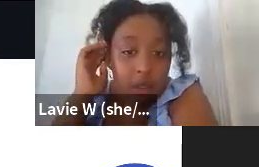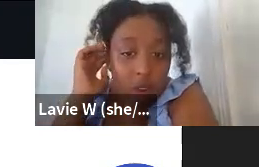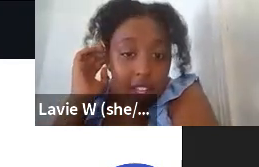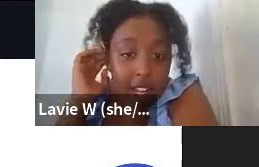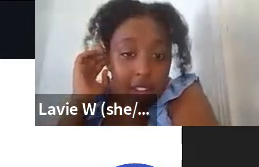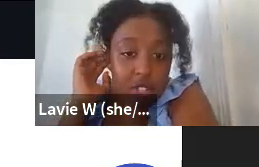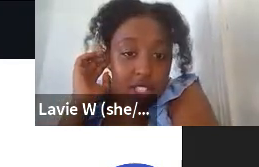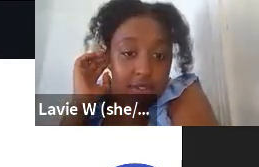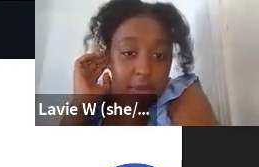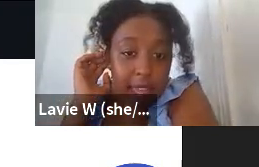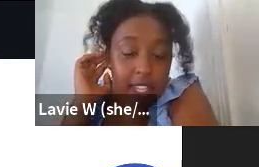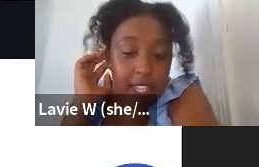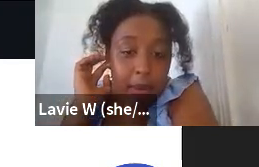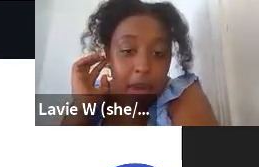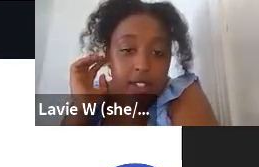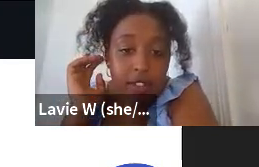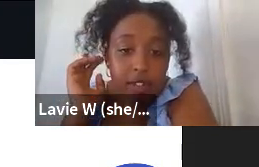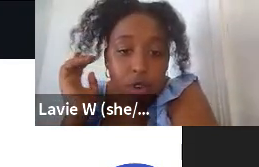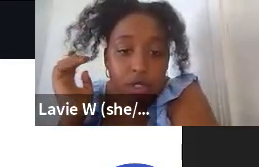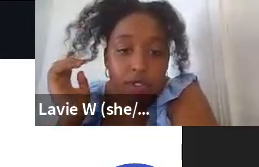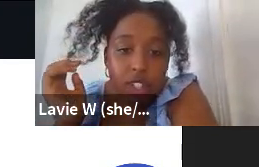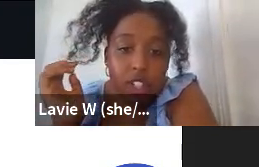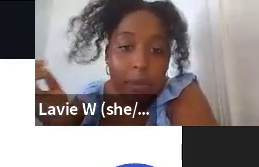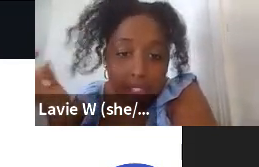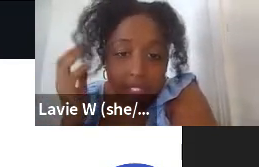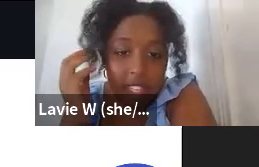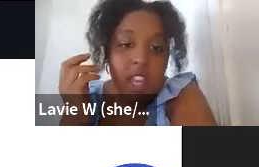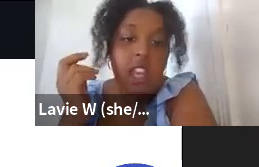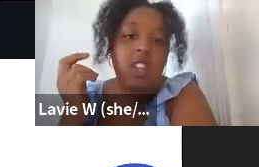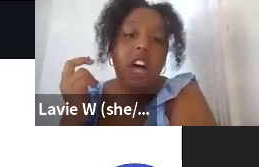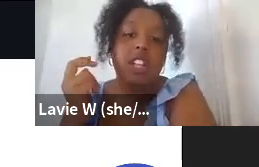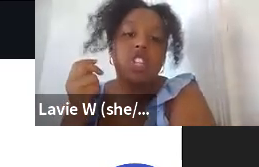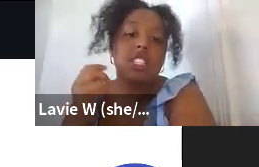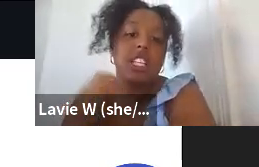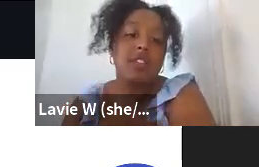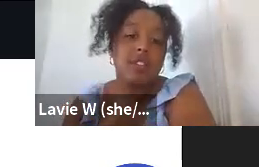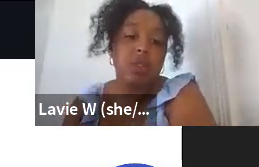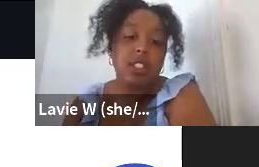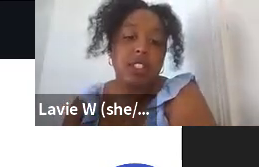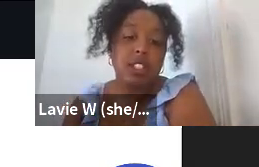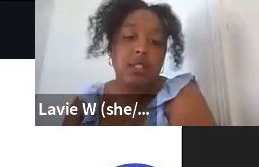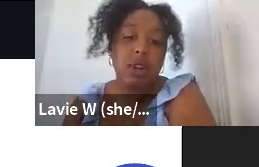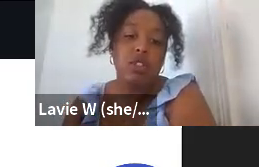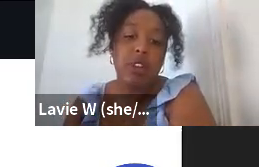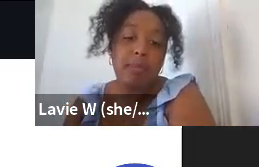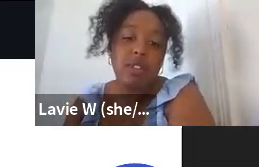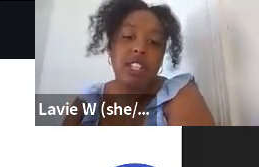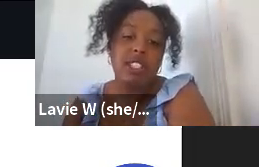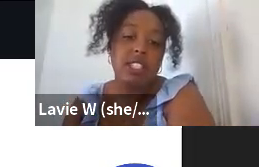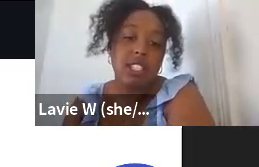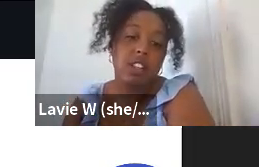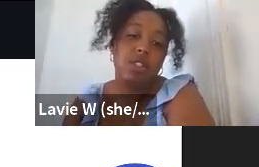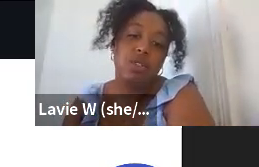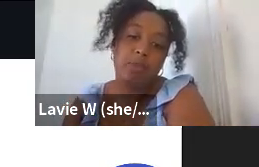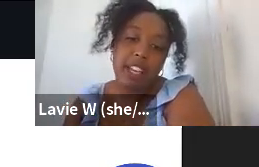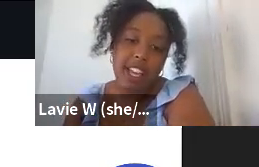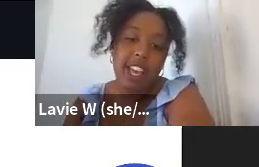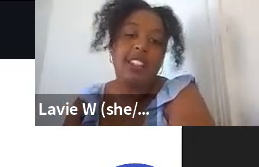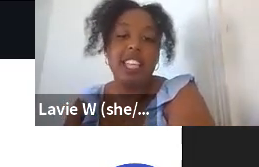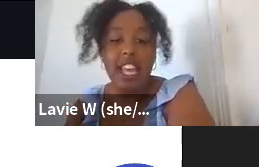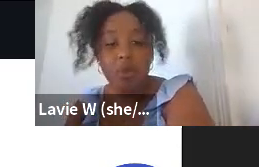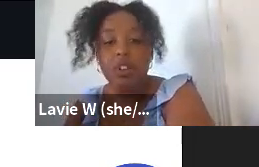see one that I've just seen from Kemi King about different forms of digital blackface, not just as influencers, but also rappers like 69 who